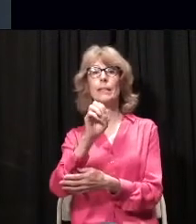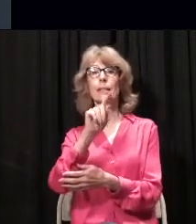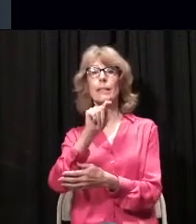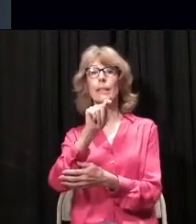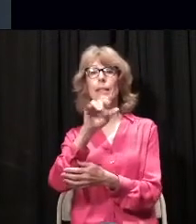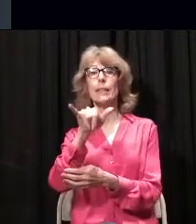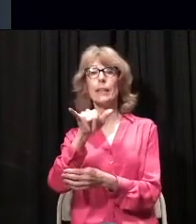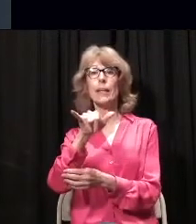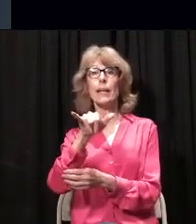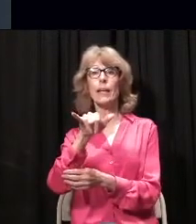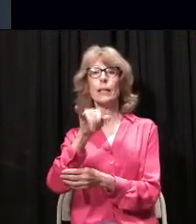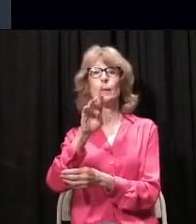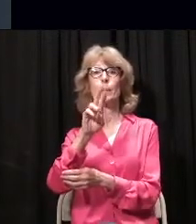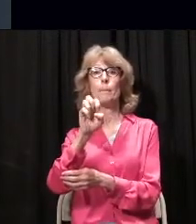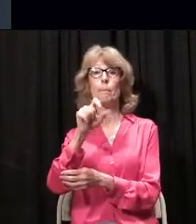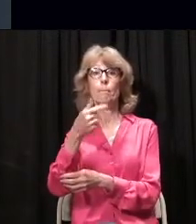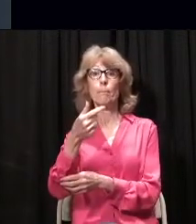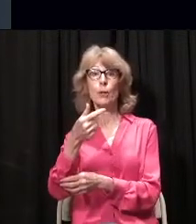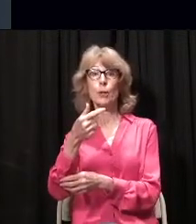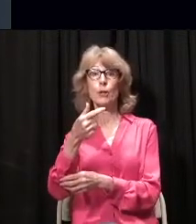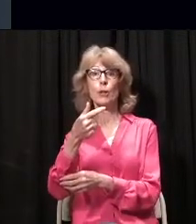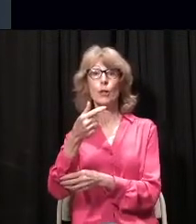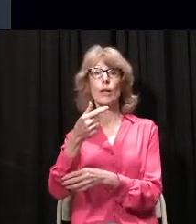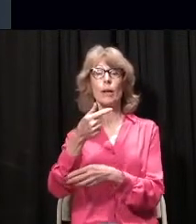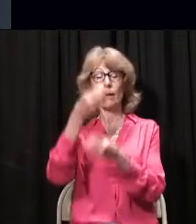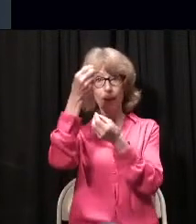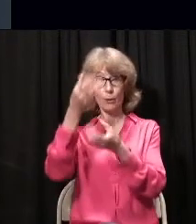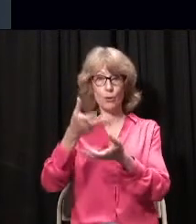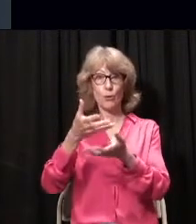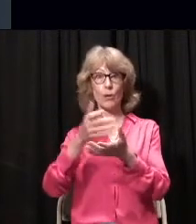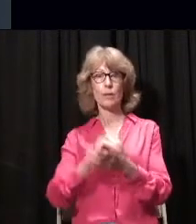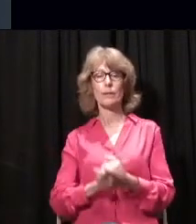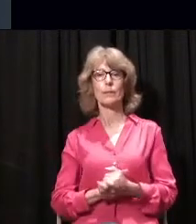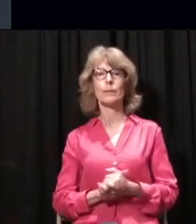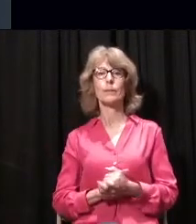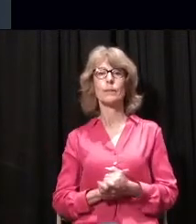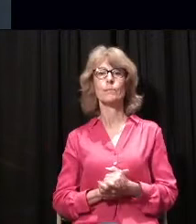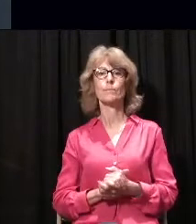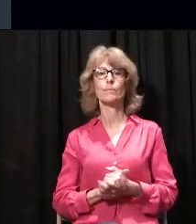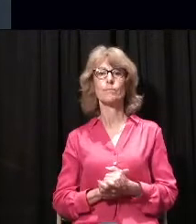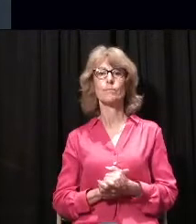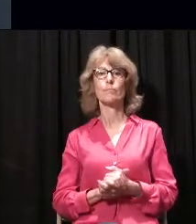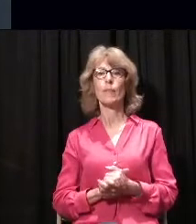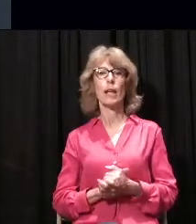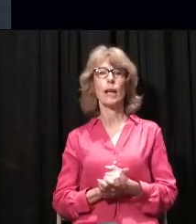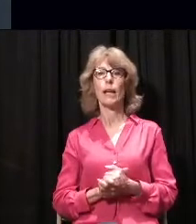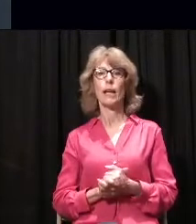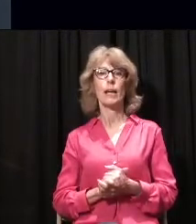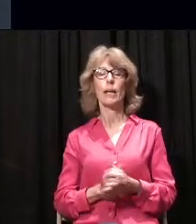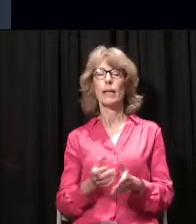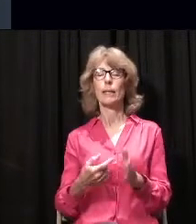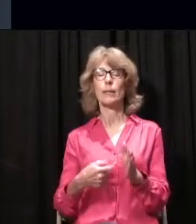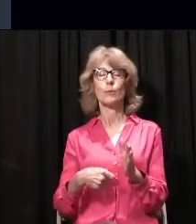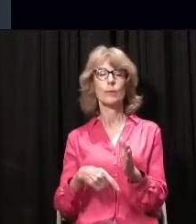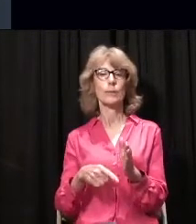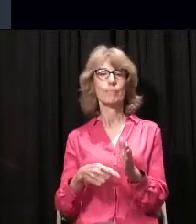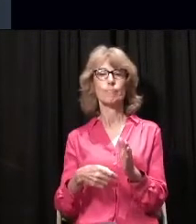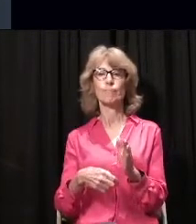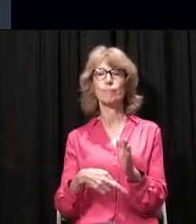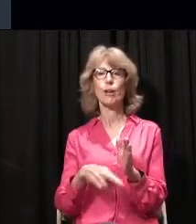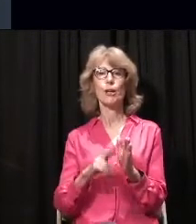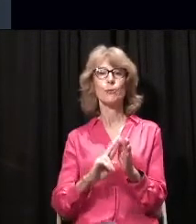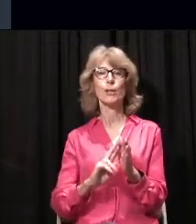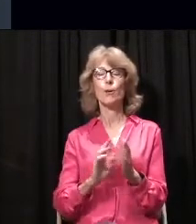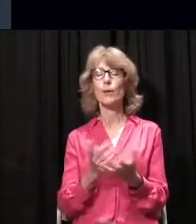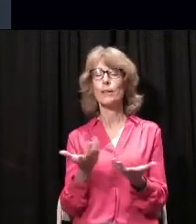what is likely the biggest ministry mistake of the year, this was not recorded, which I was very, very sad about.